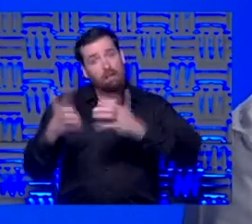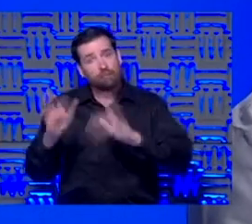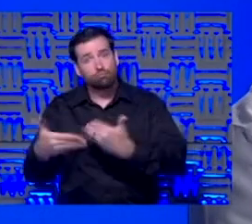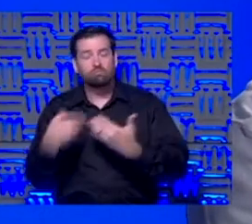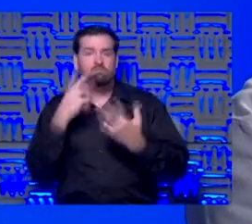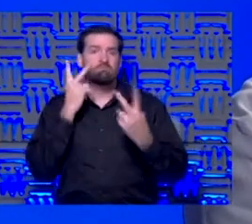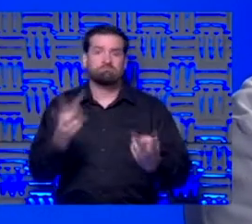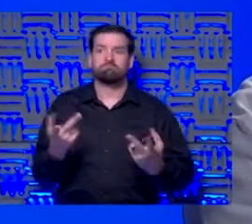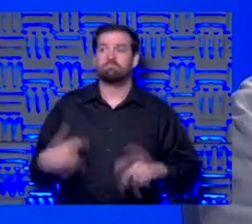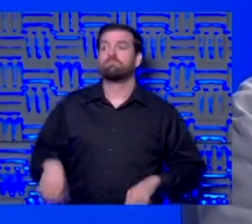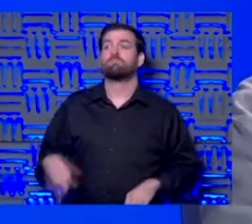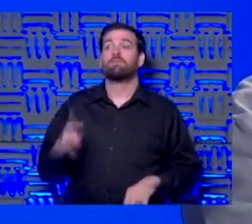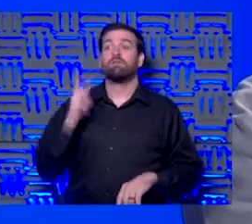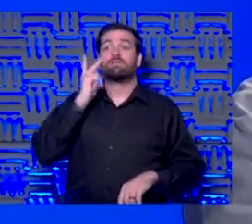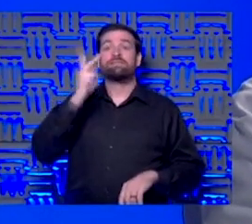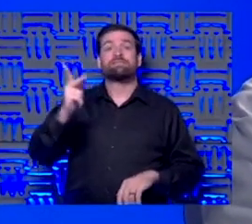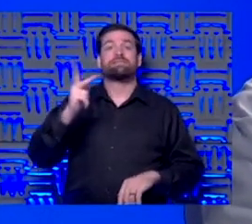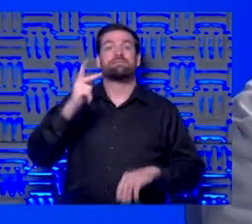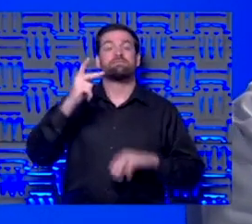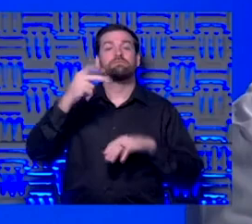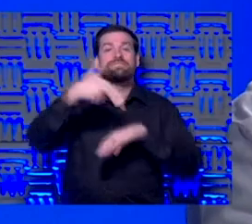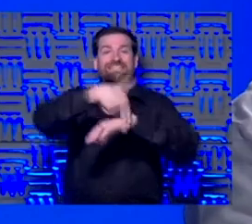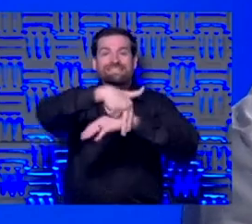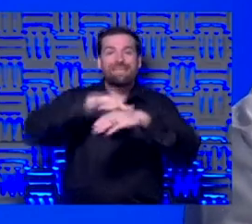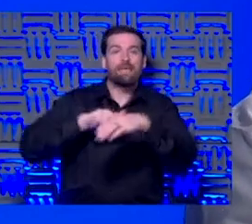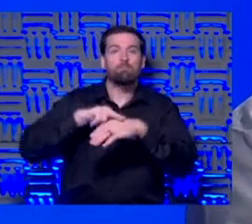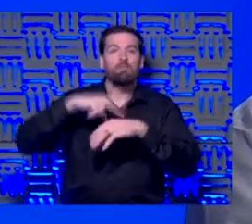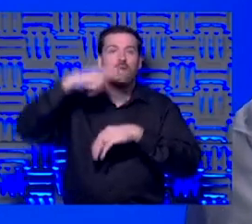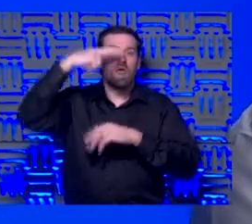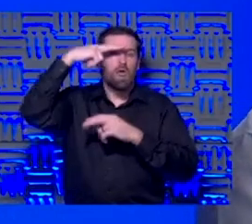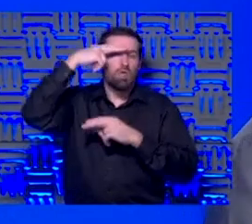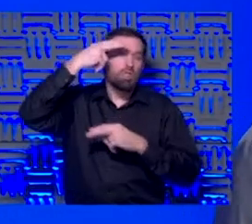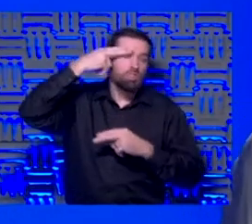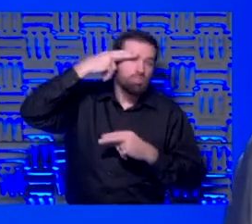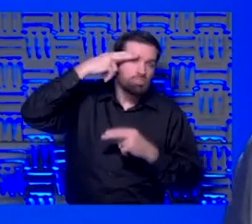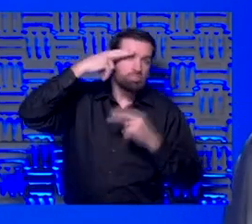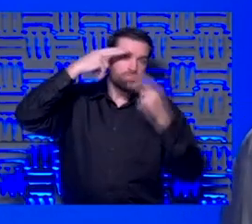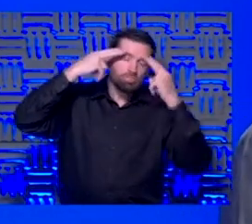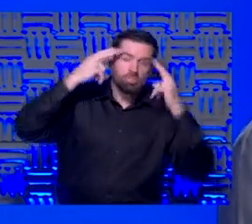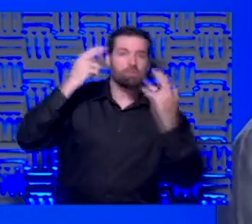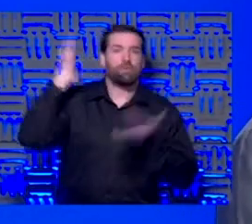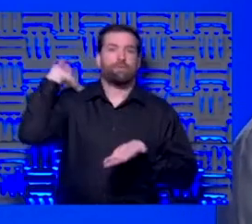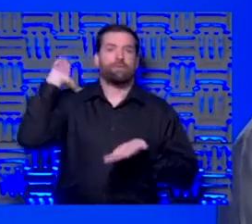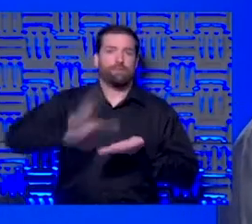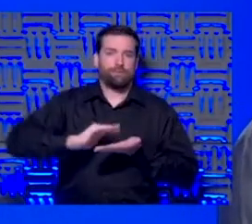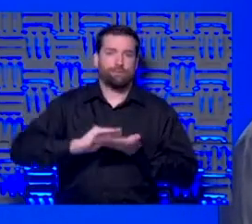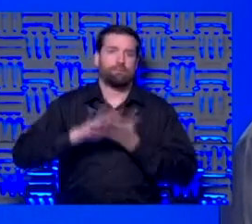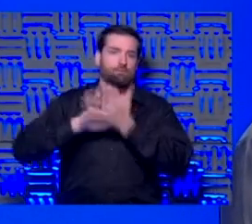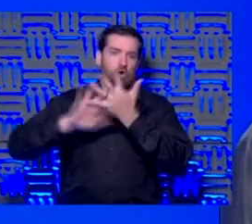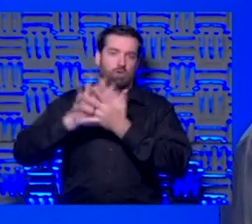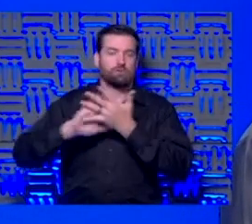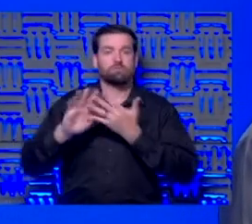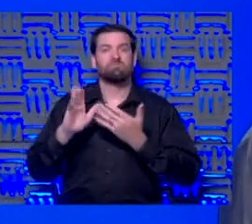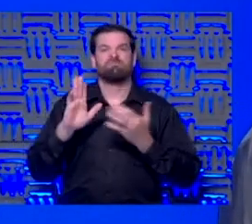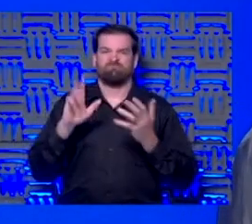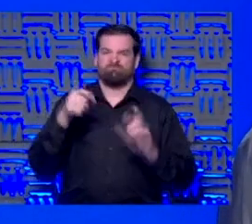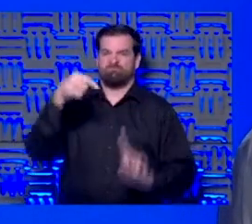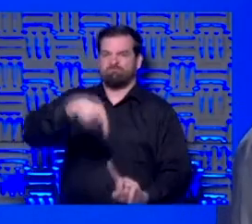also I've seen people who put tape across the top of their mask to help reduce the fogging. So just starting there with the